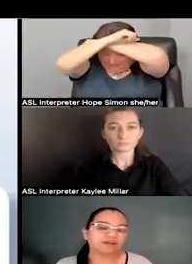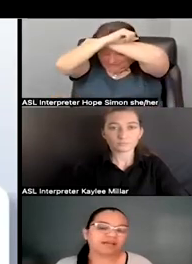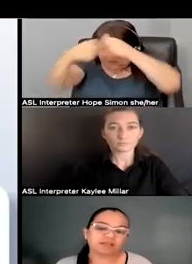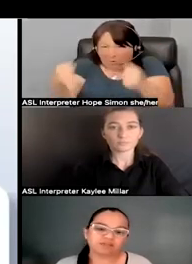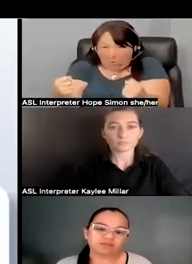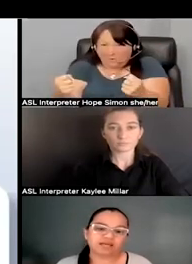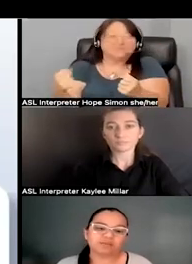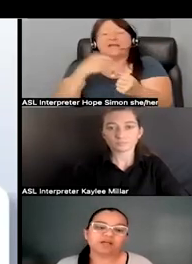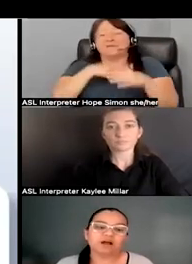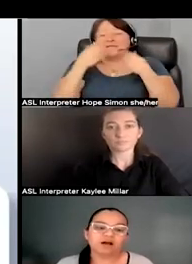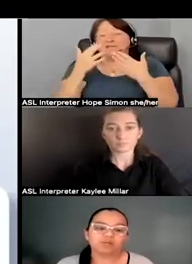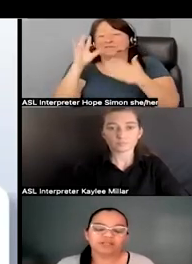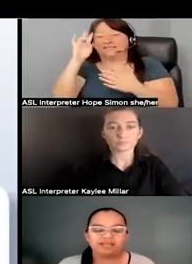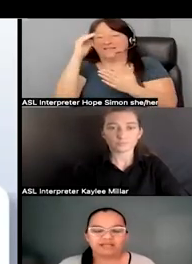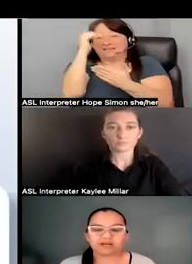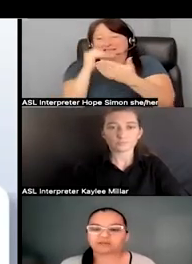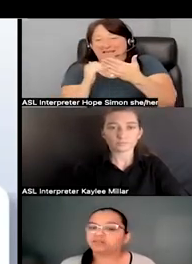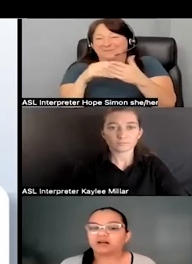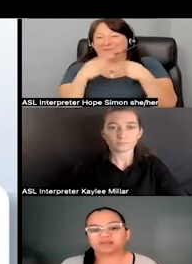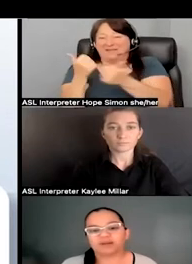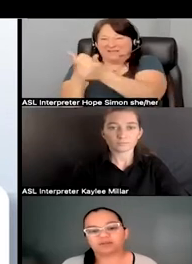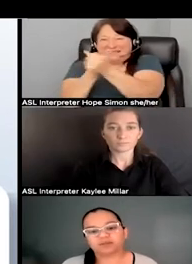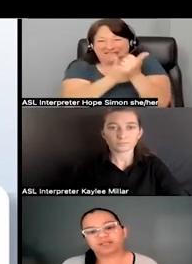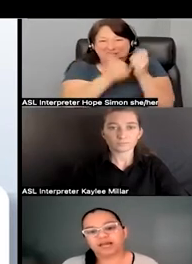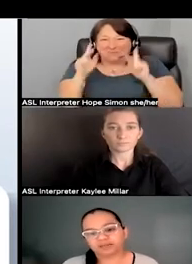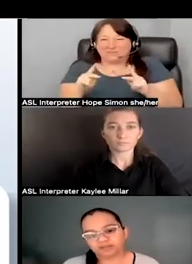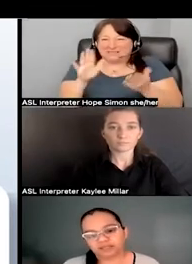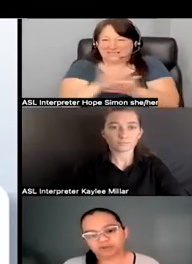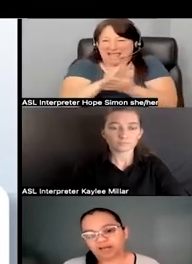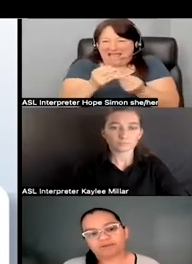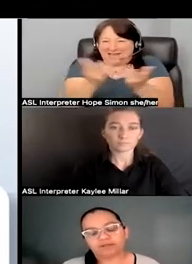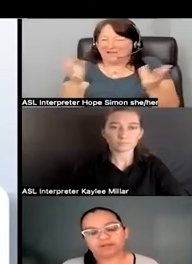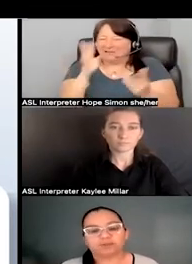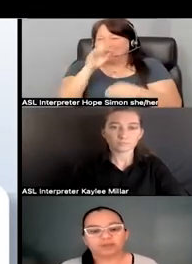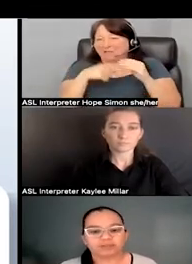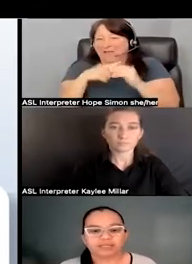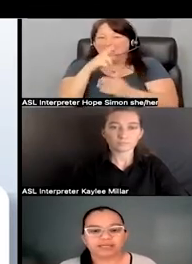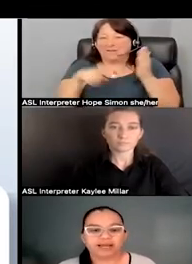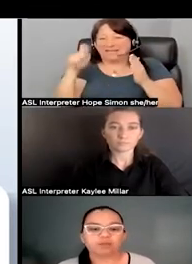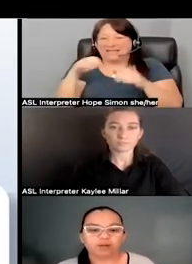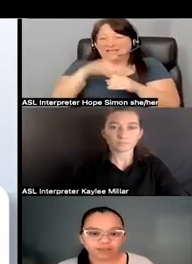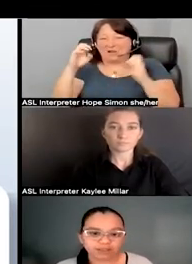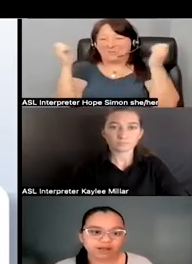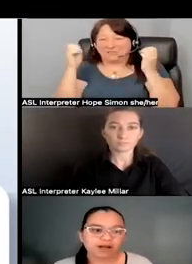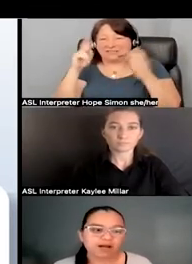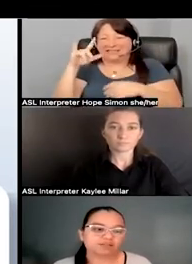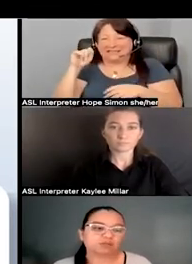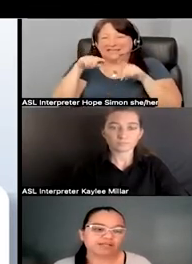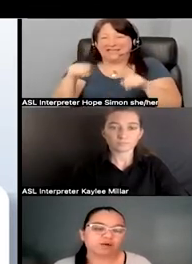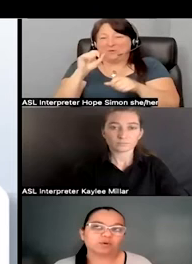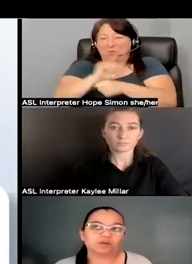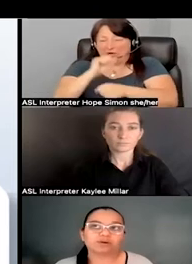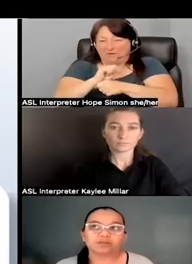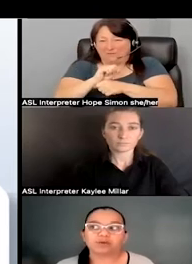we provided each of them with a handout that talks about some of the items that they should have in their emergency kit at work. So